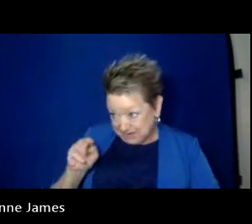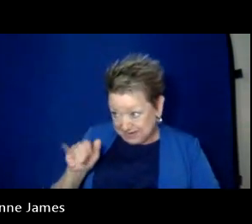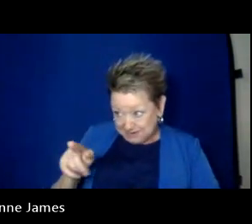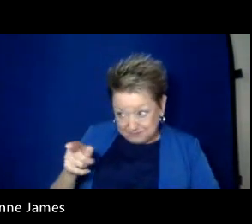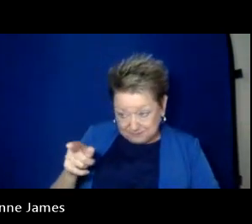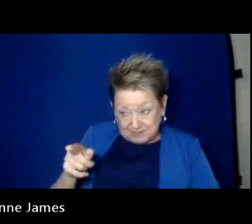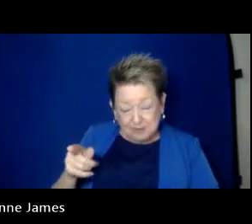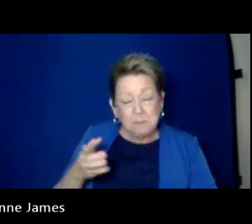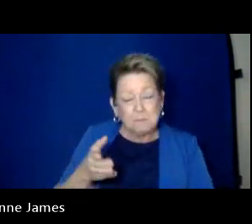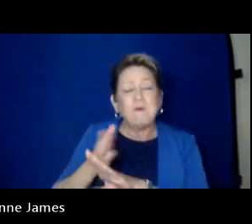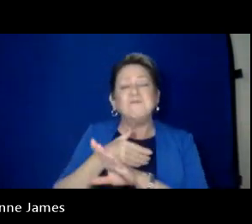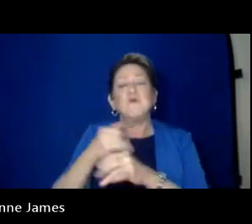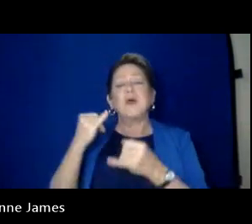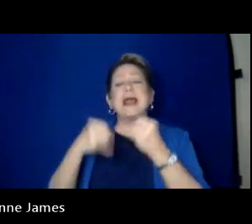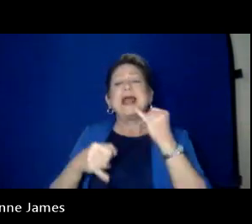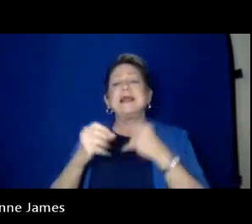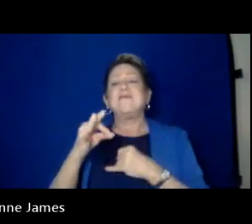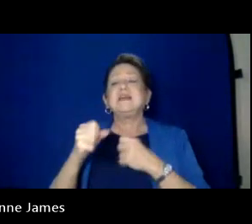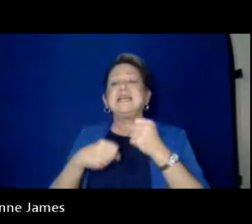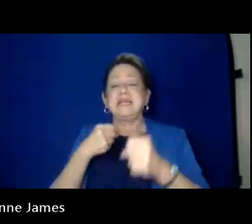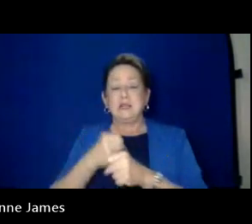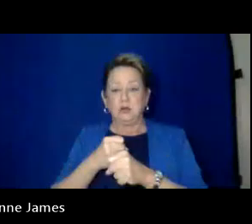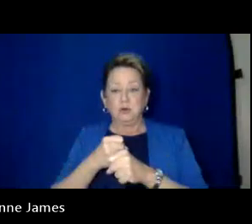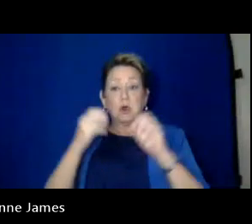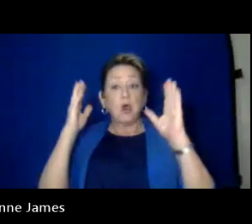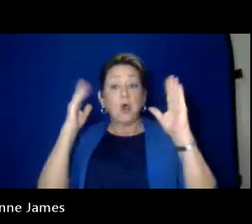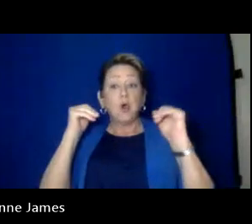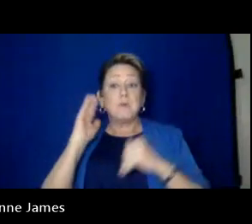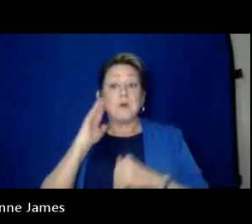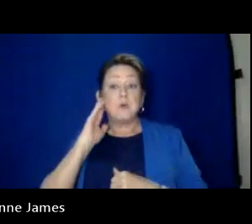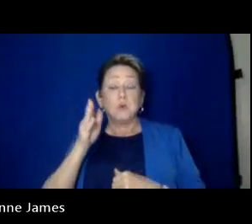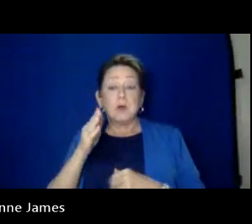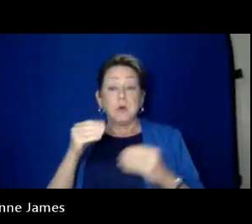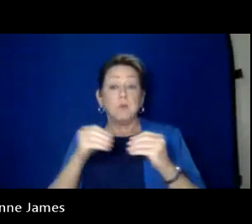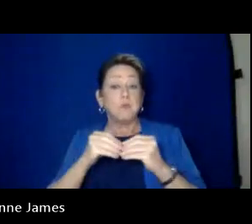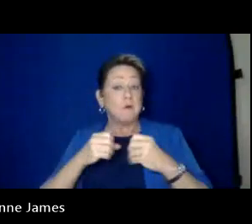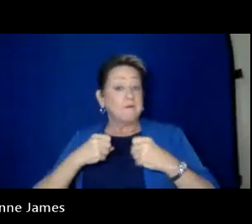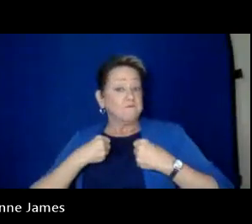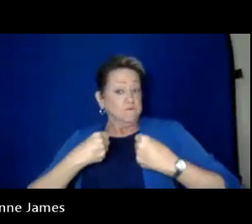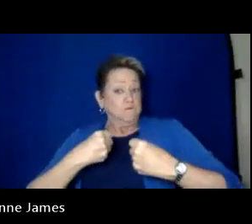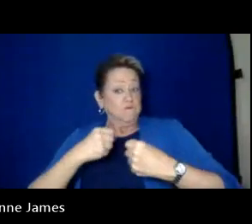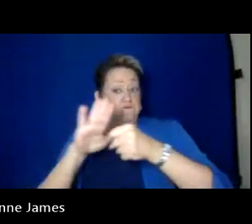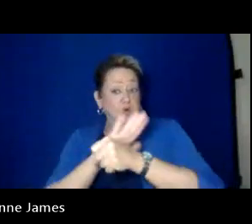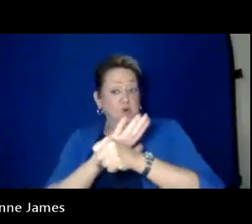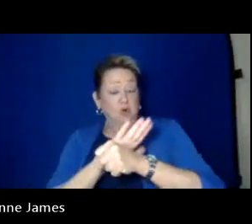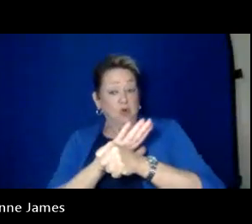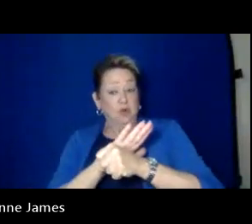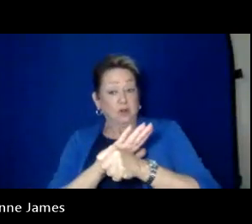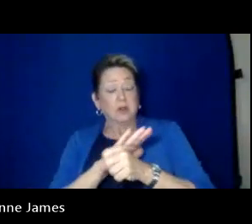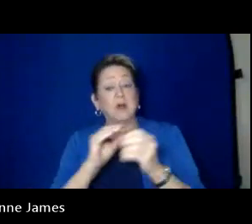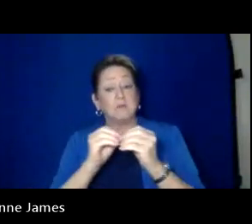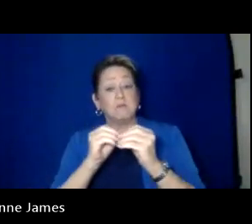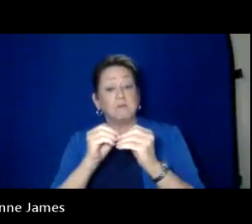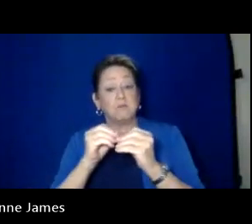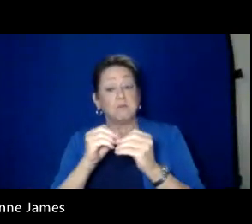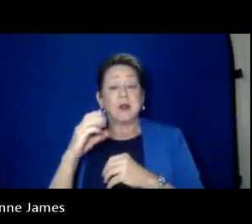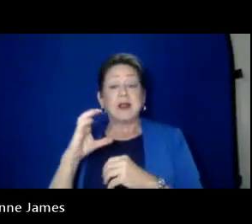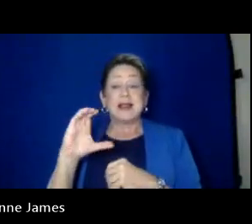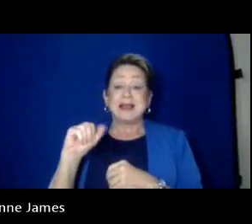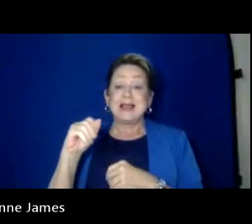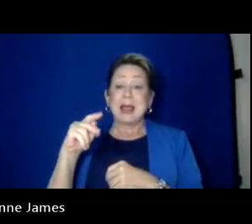Definitely by the end of the year, you will see that. We're hopeful that we can get you a full capital, more robust, I wouldn't say full, but a more fleshed out capital